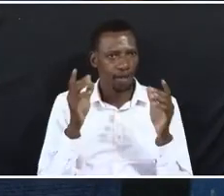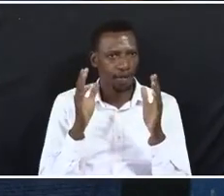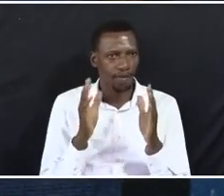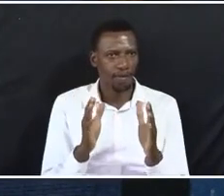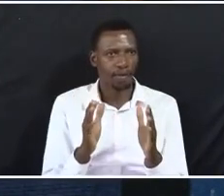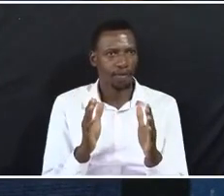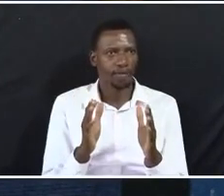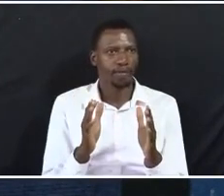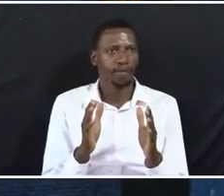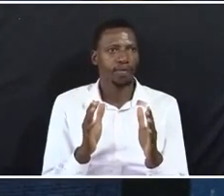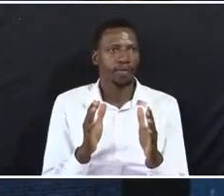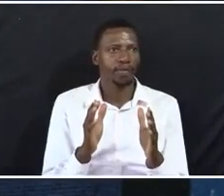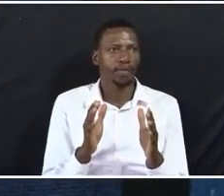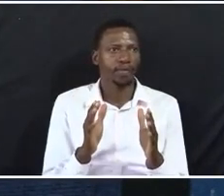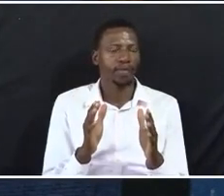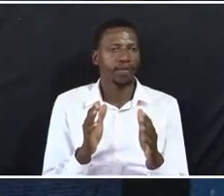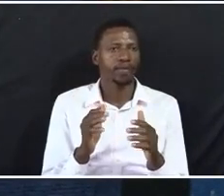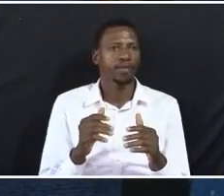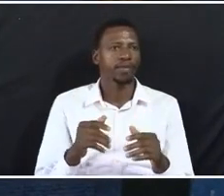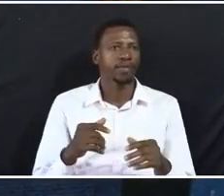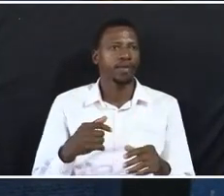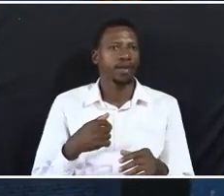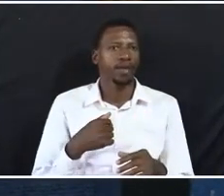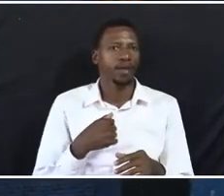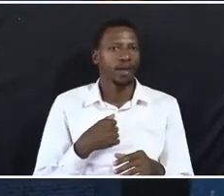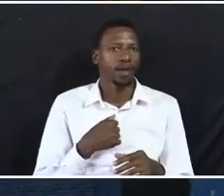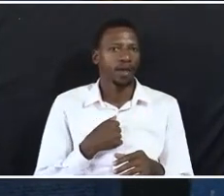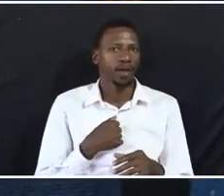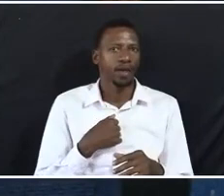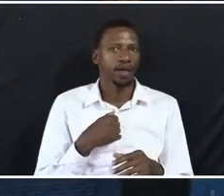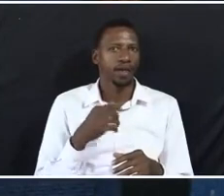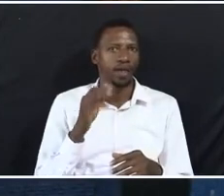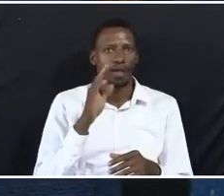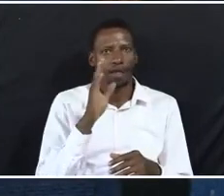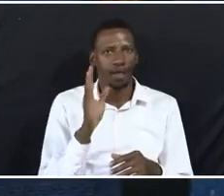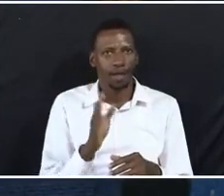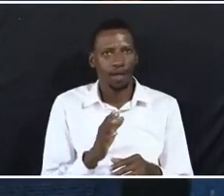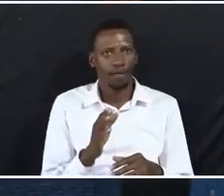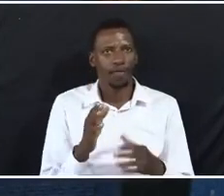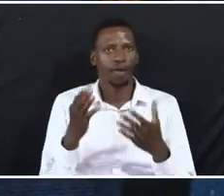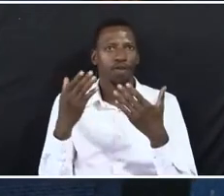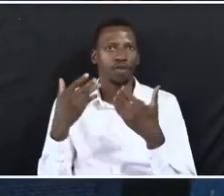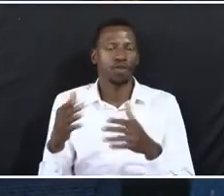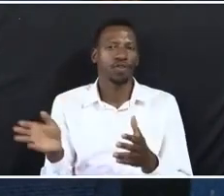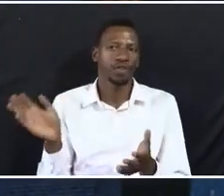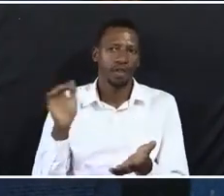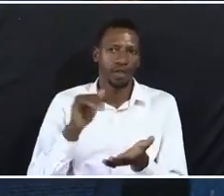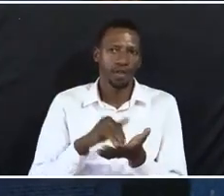Walk with him always.